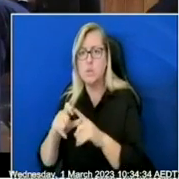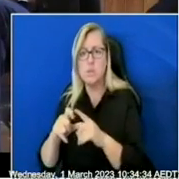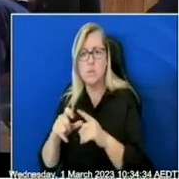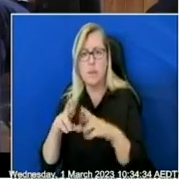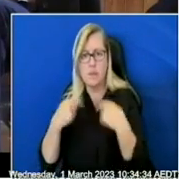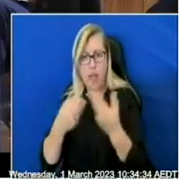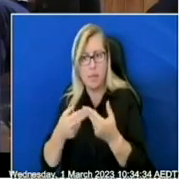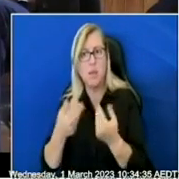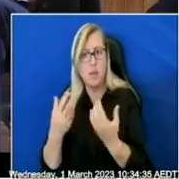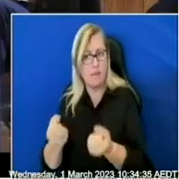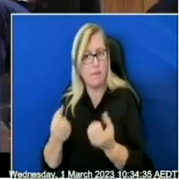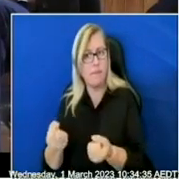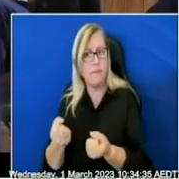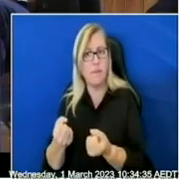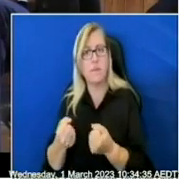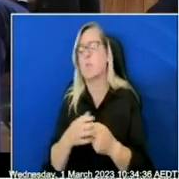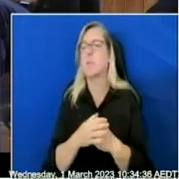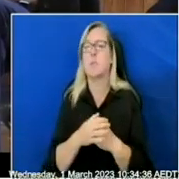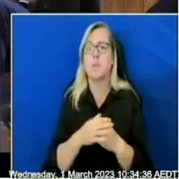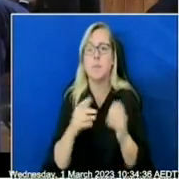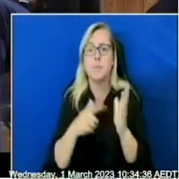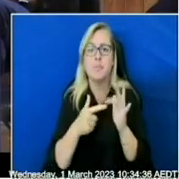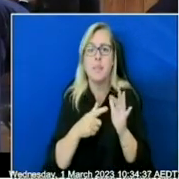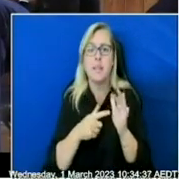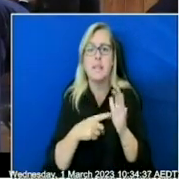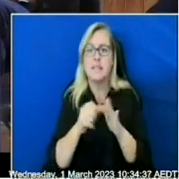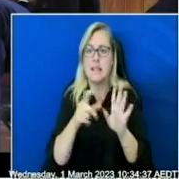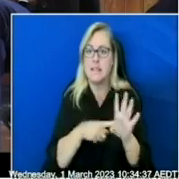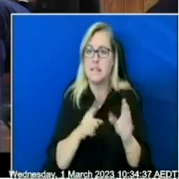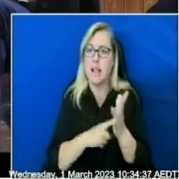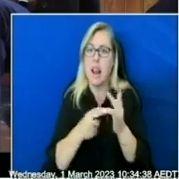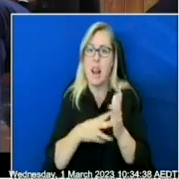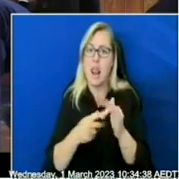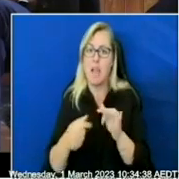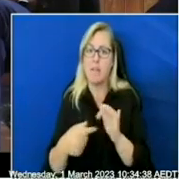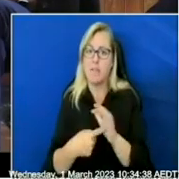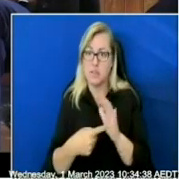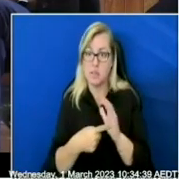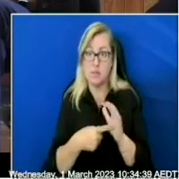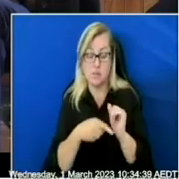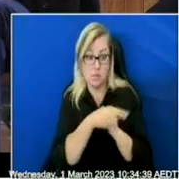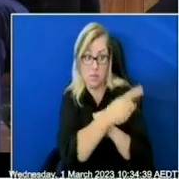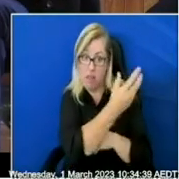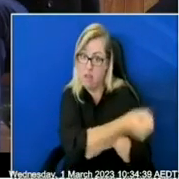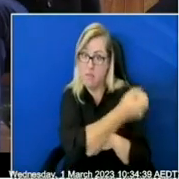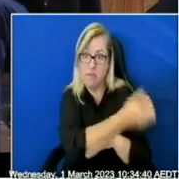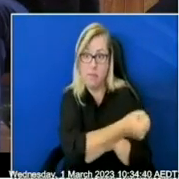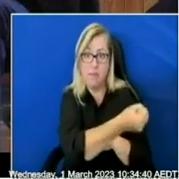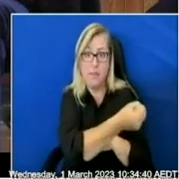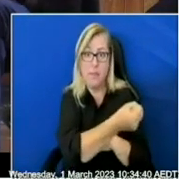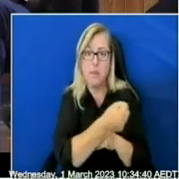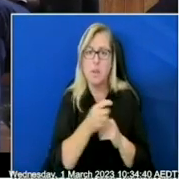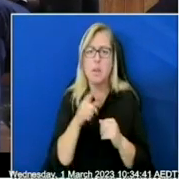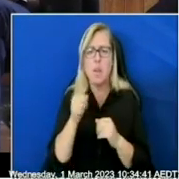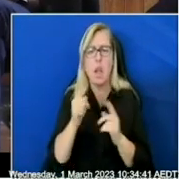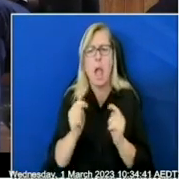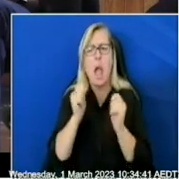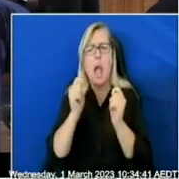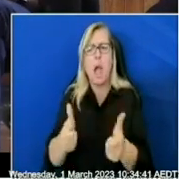do you know Teddy Lumber? Yeah, he would have been there. He was there. He, after reconciliation became a